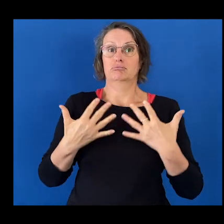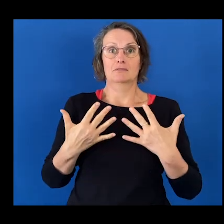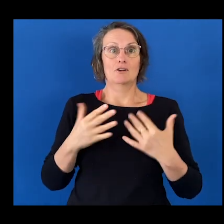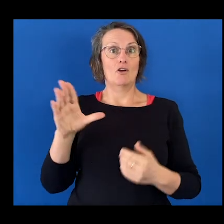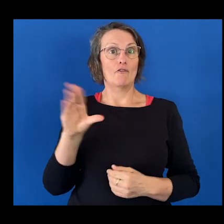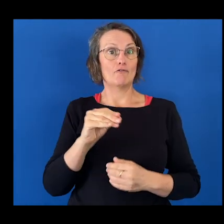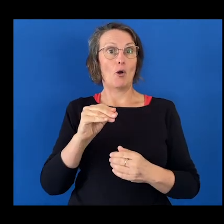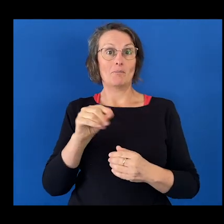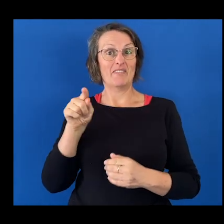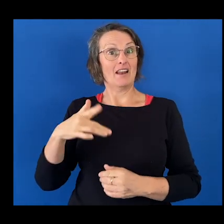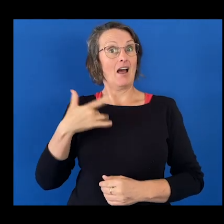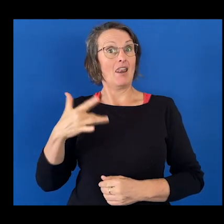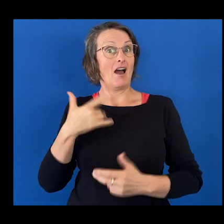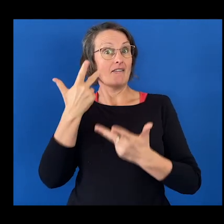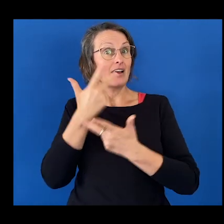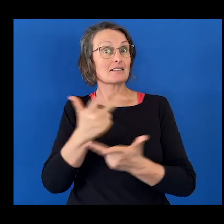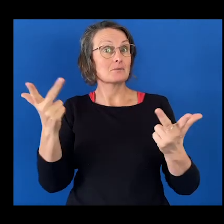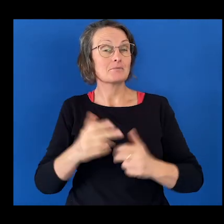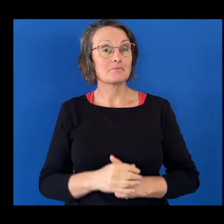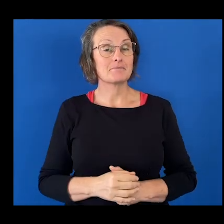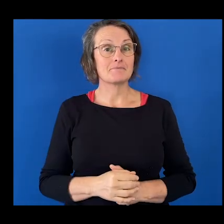the Matisse Alive exhibition?